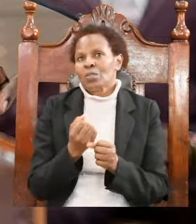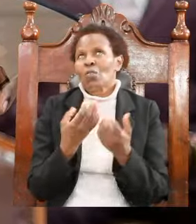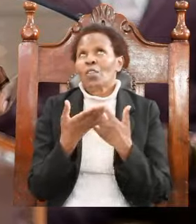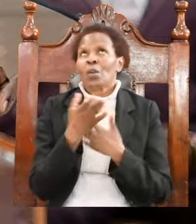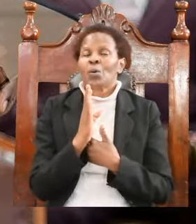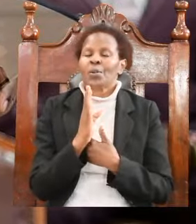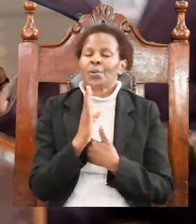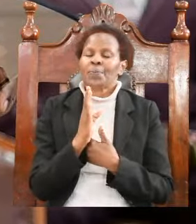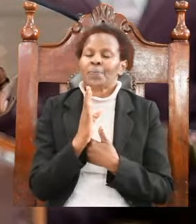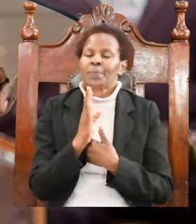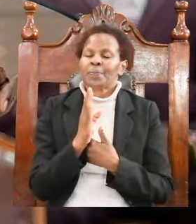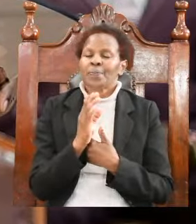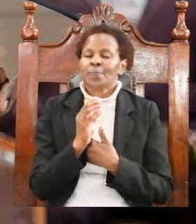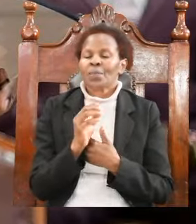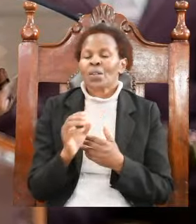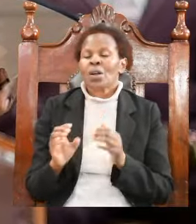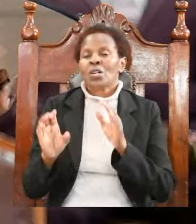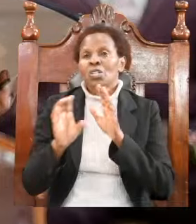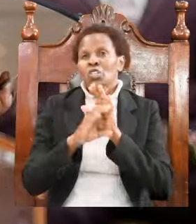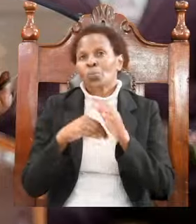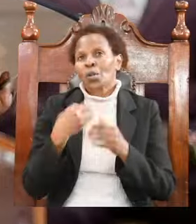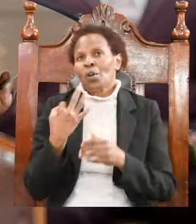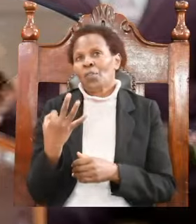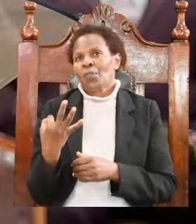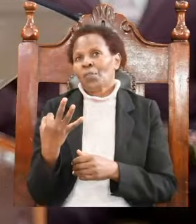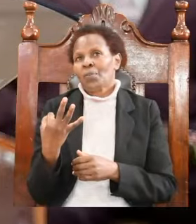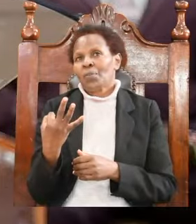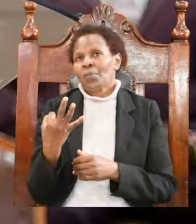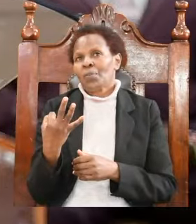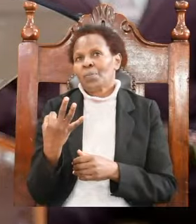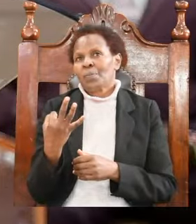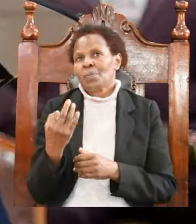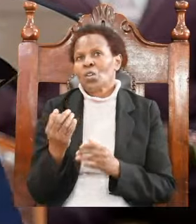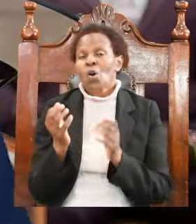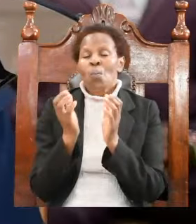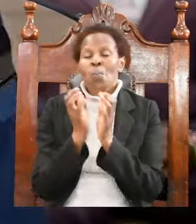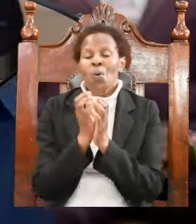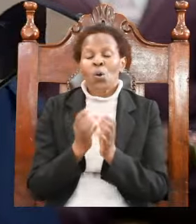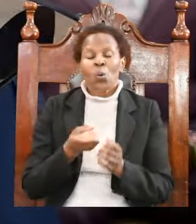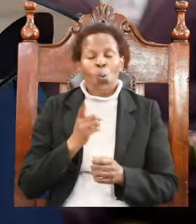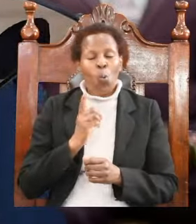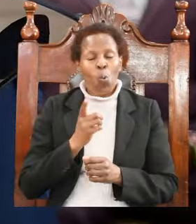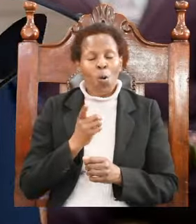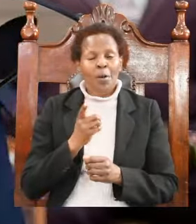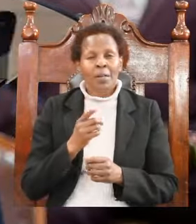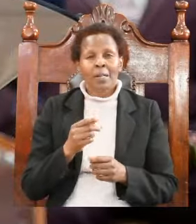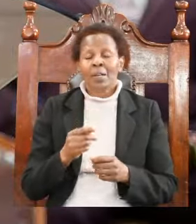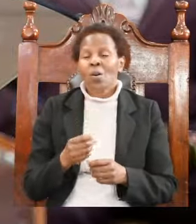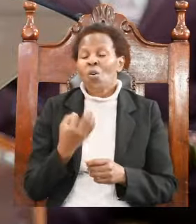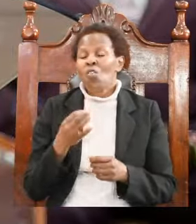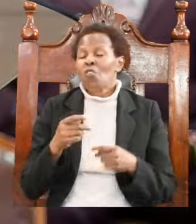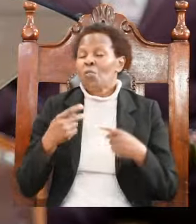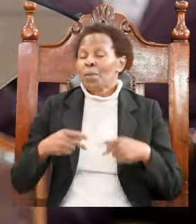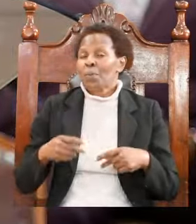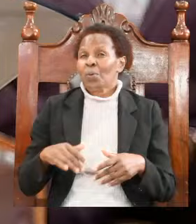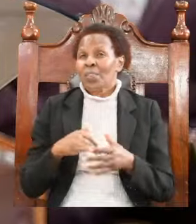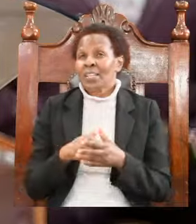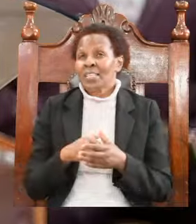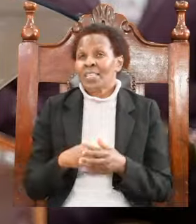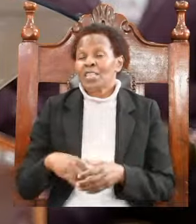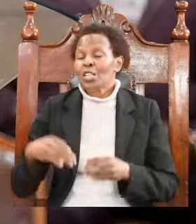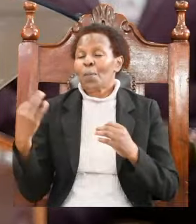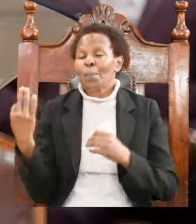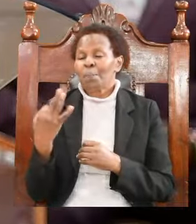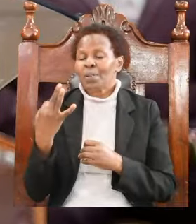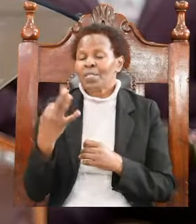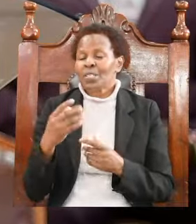asifiwe. In chapter 3, he warns him about the people that he is telling him to go preach to. He's telling